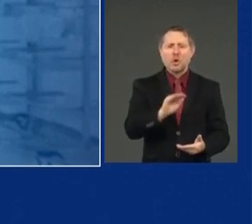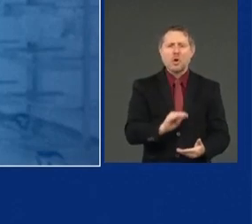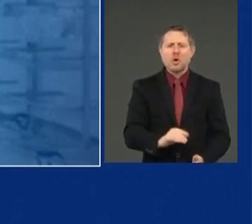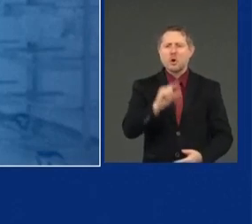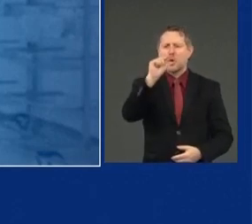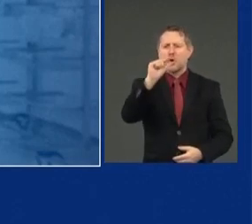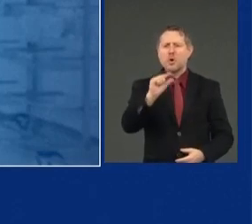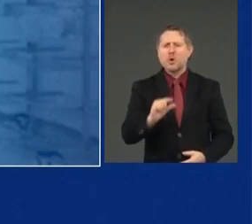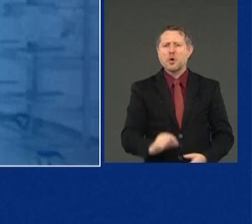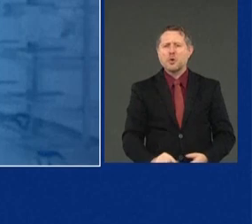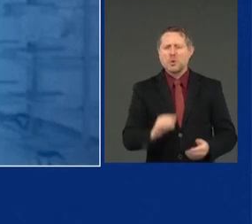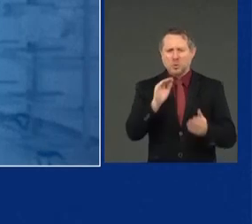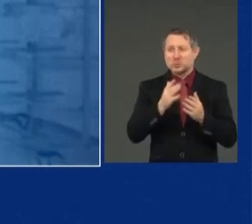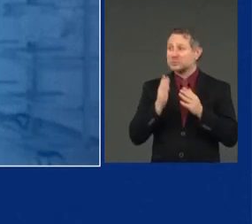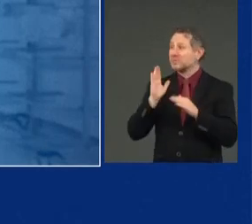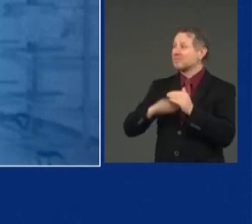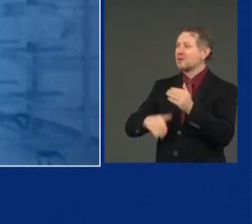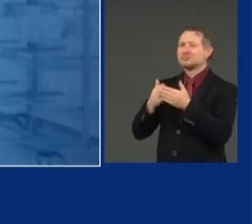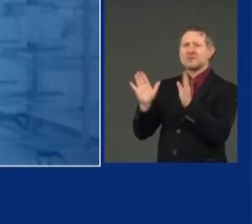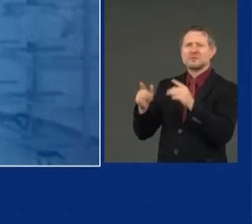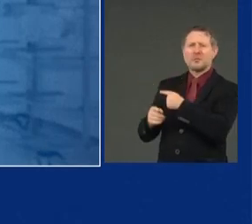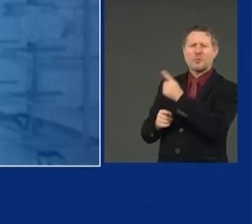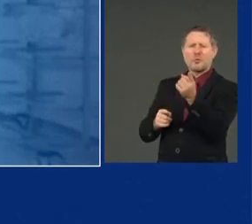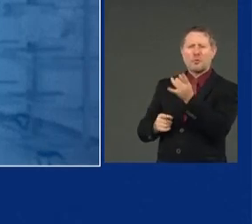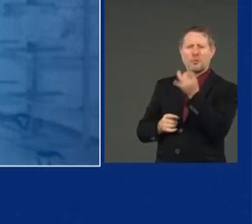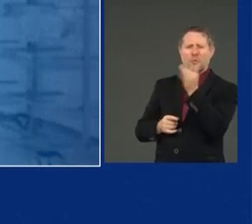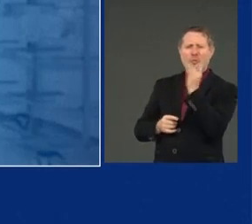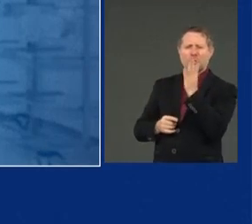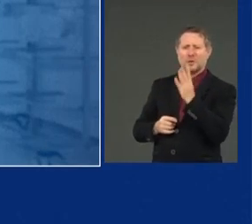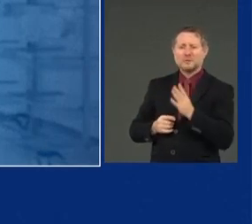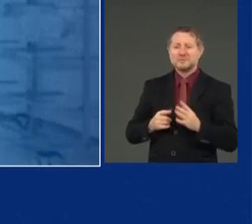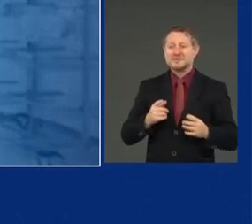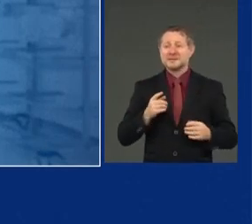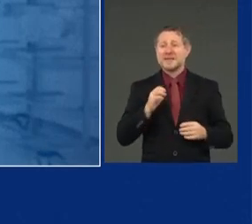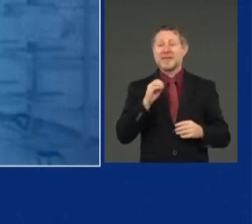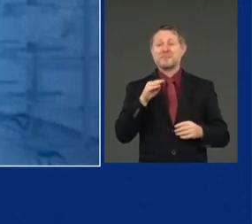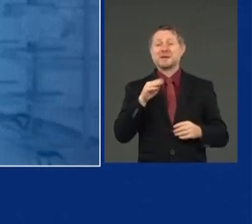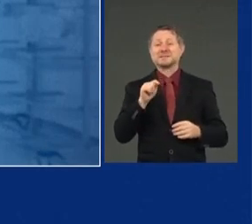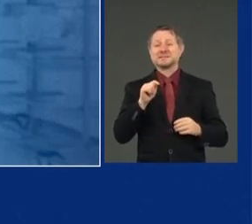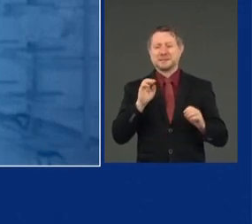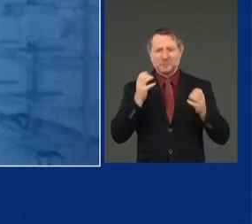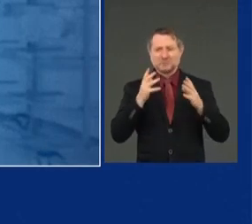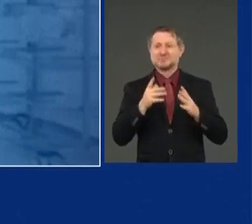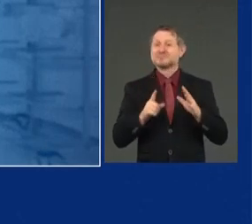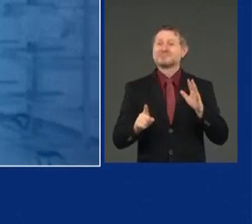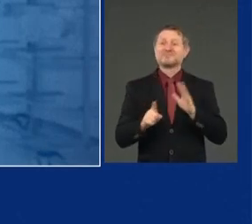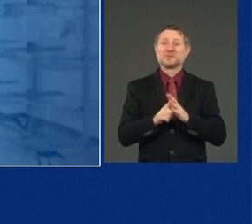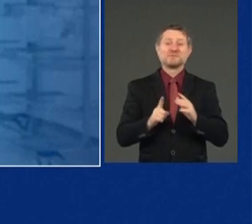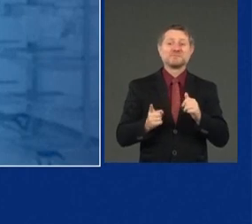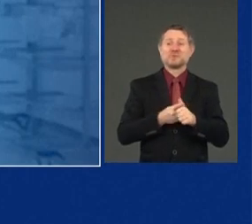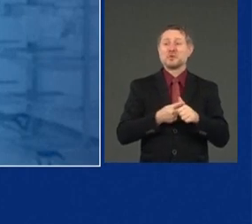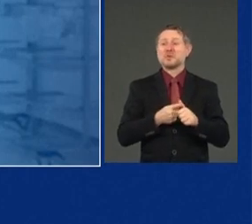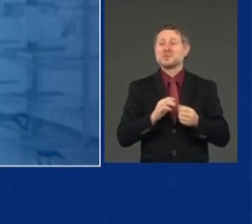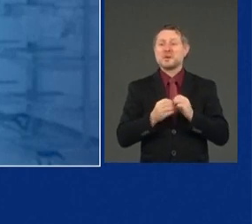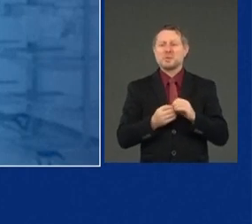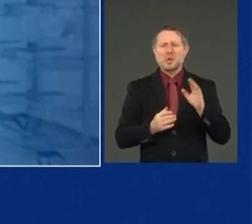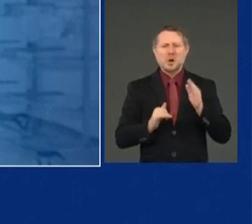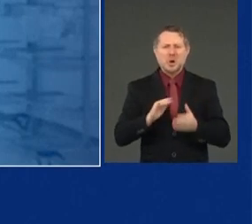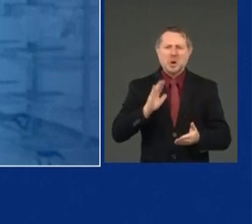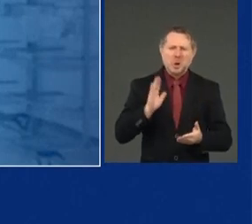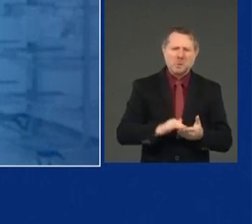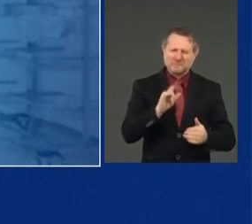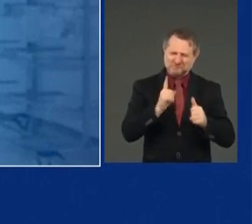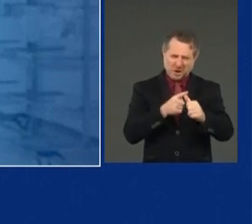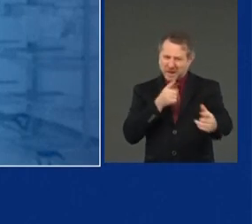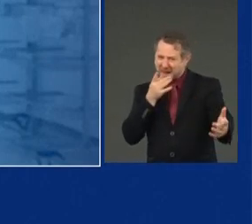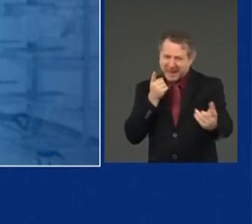who show up first and help a person get into an ambulance. They have a lower infection rate.